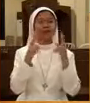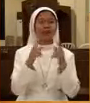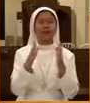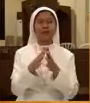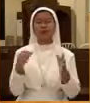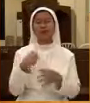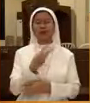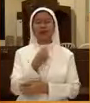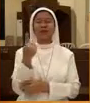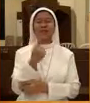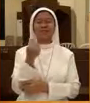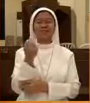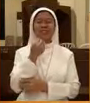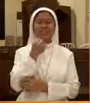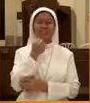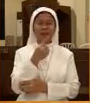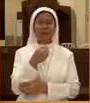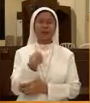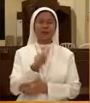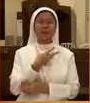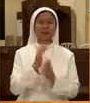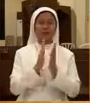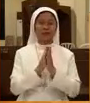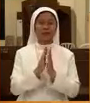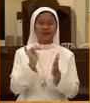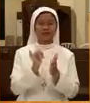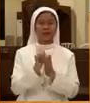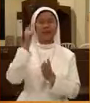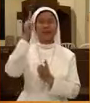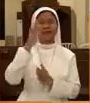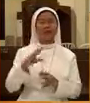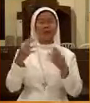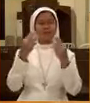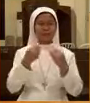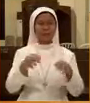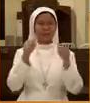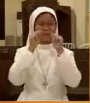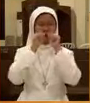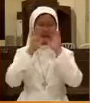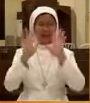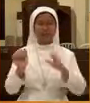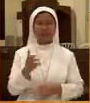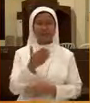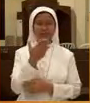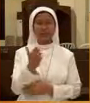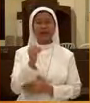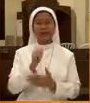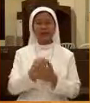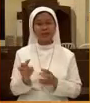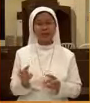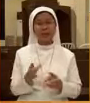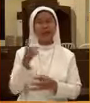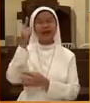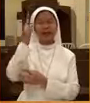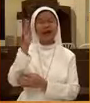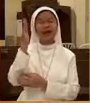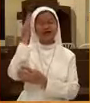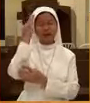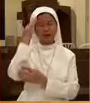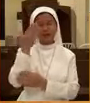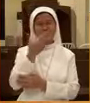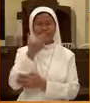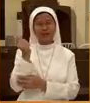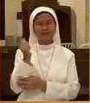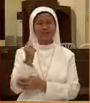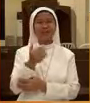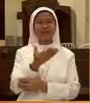can only say, we will pray that God may bless you in the manner He knows best. Mabuhay